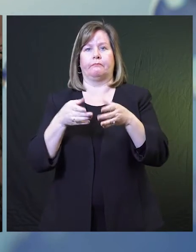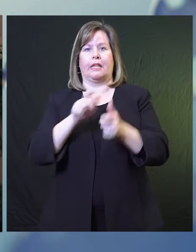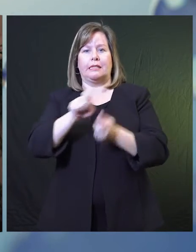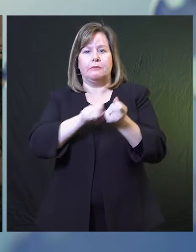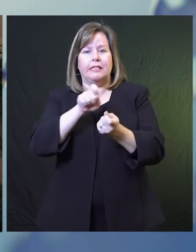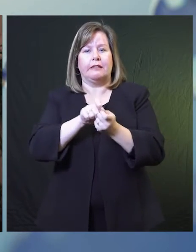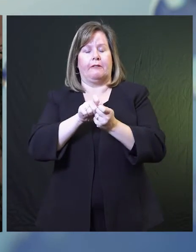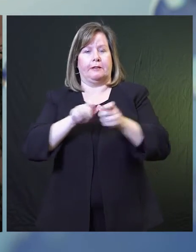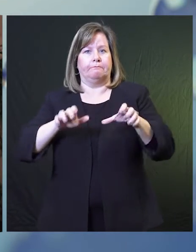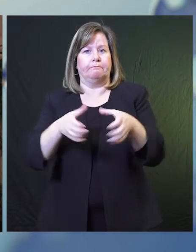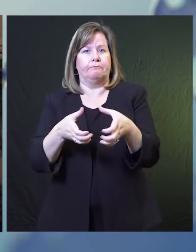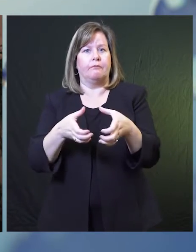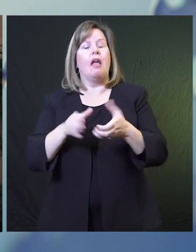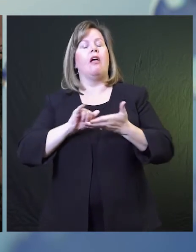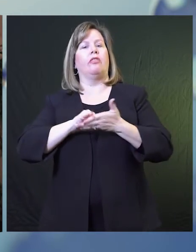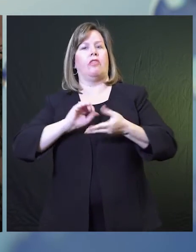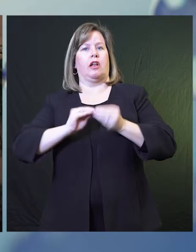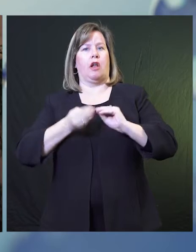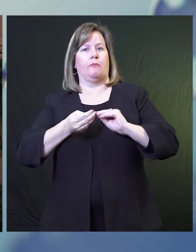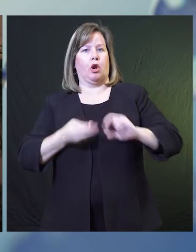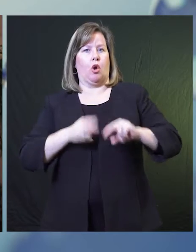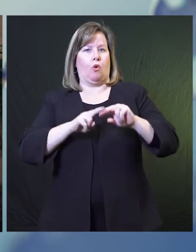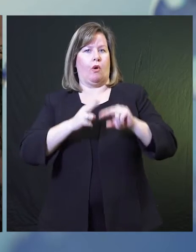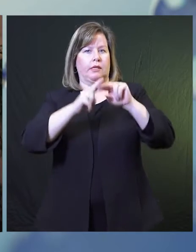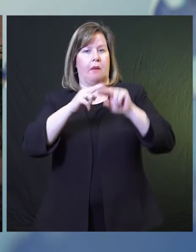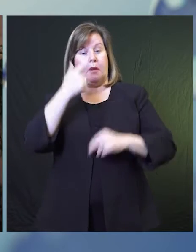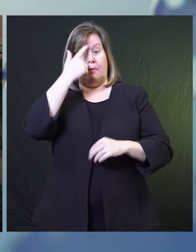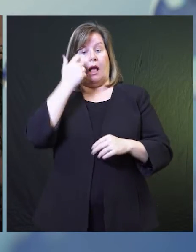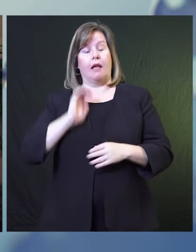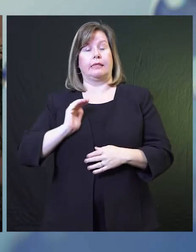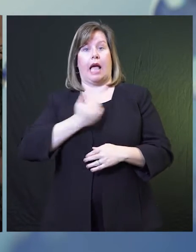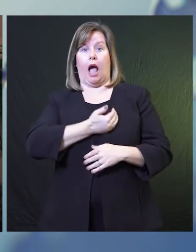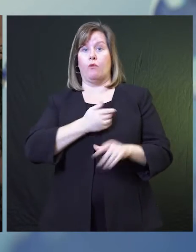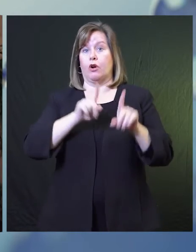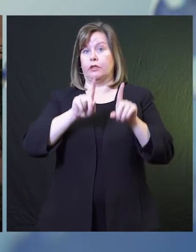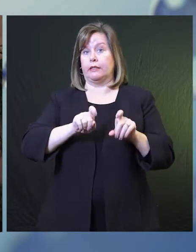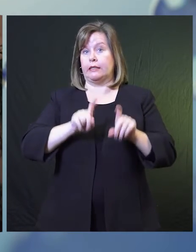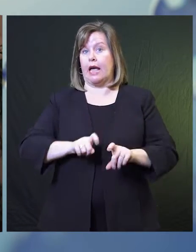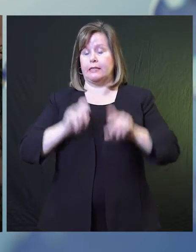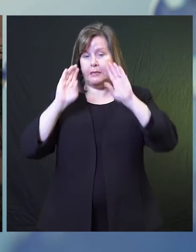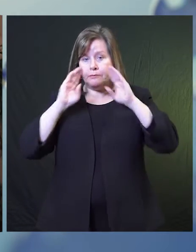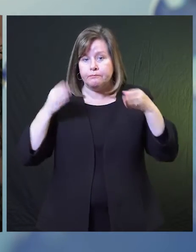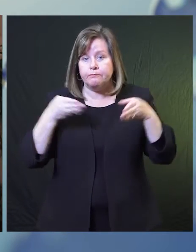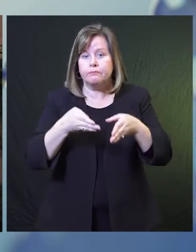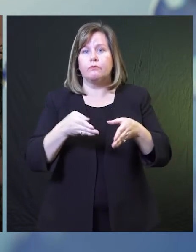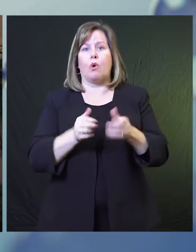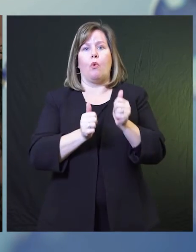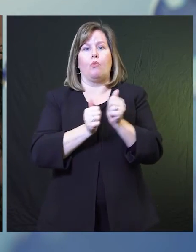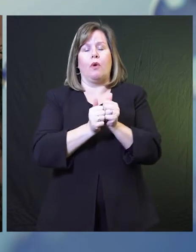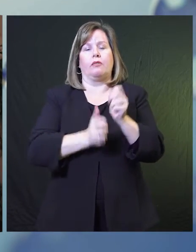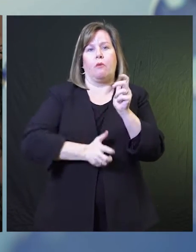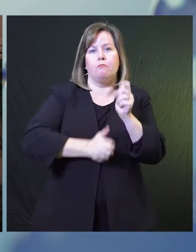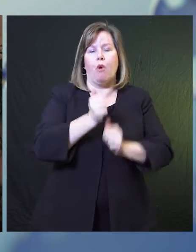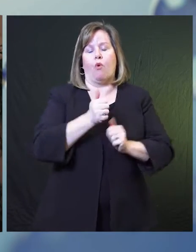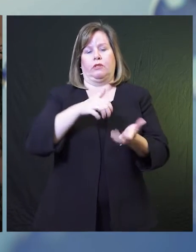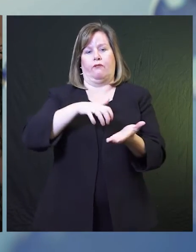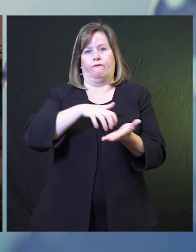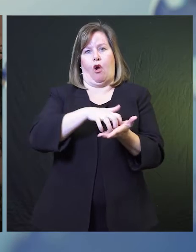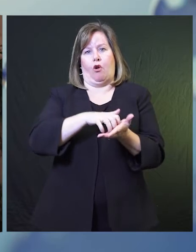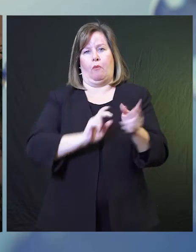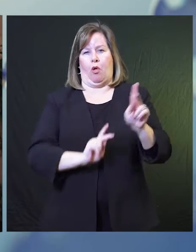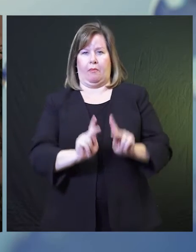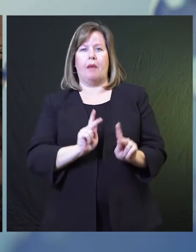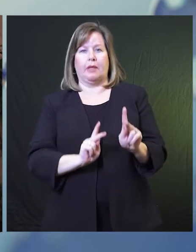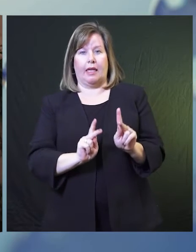expecting, that tends to drive that number up because our testing is really focused in those areas where we have the most vulnerable